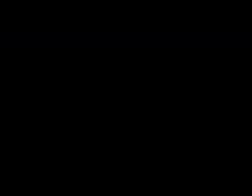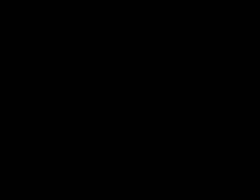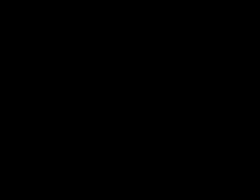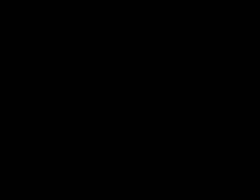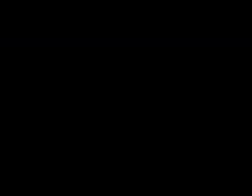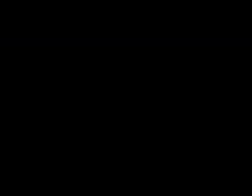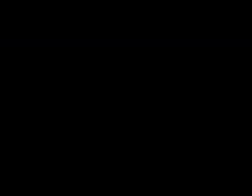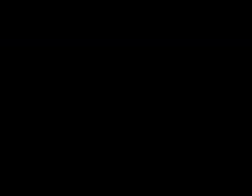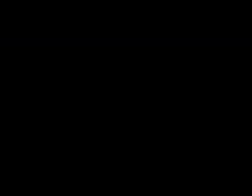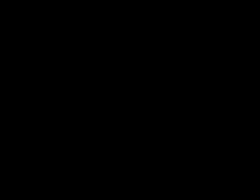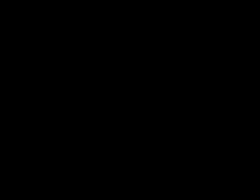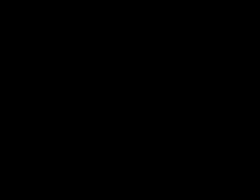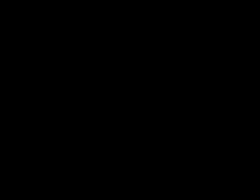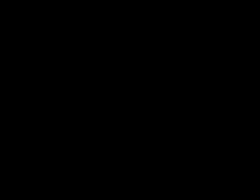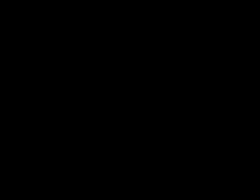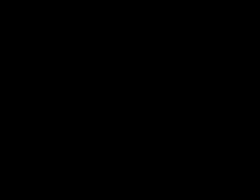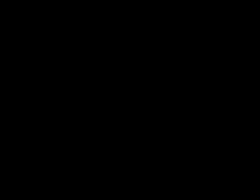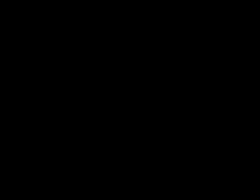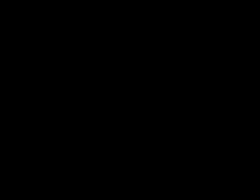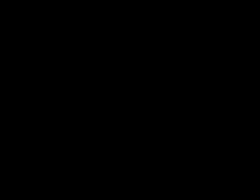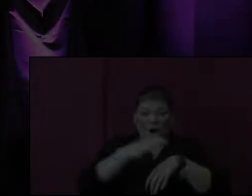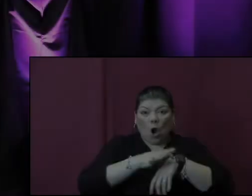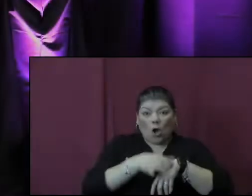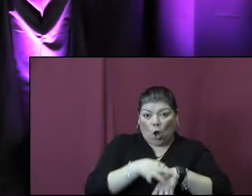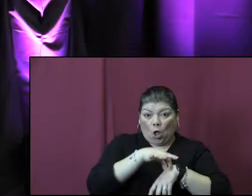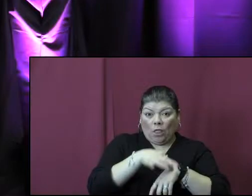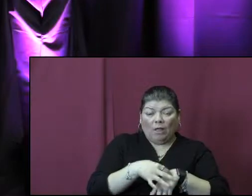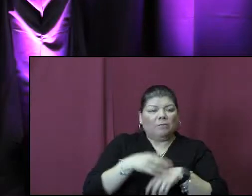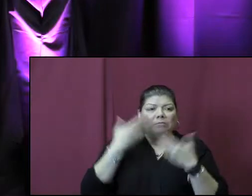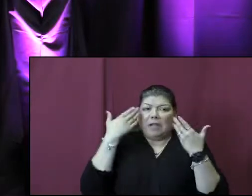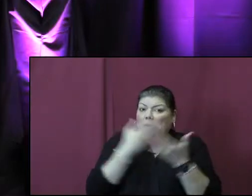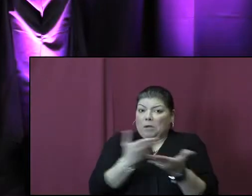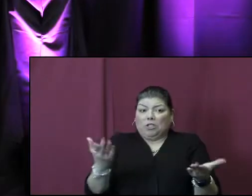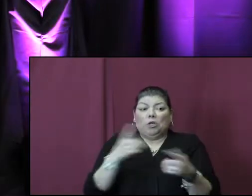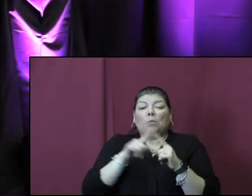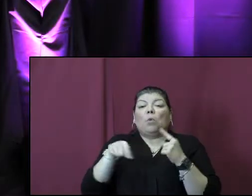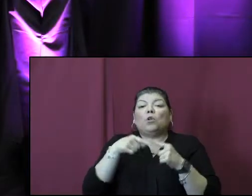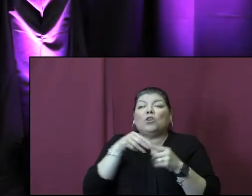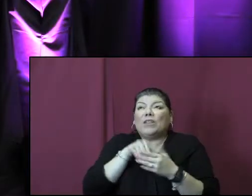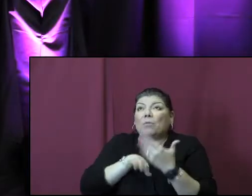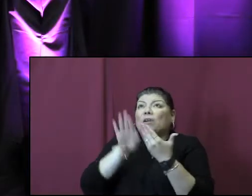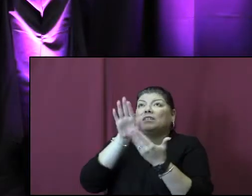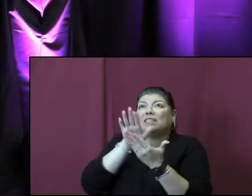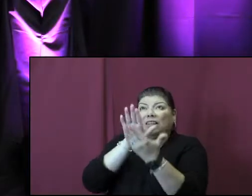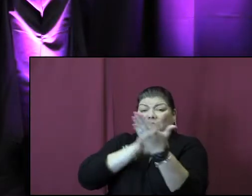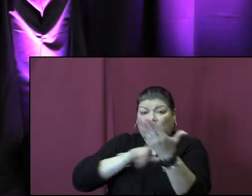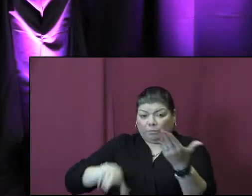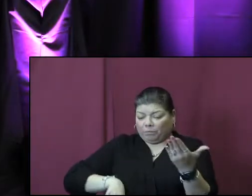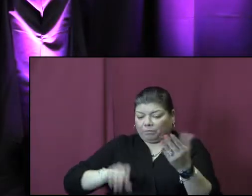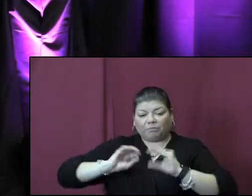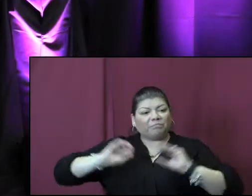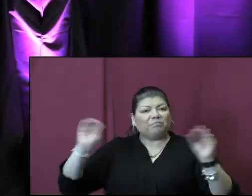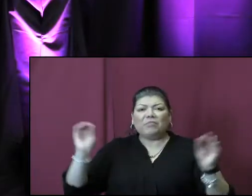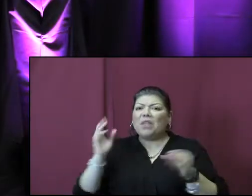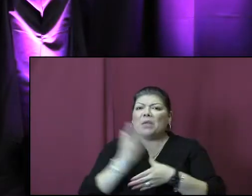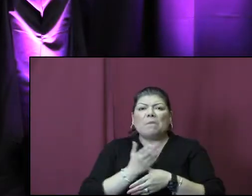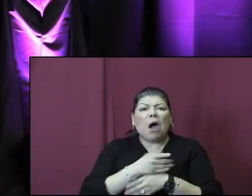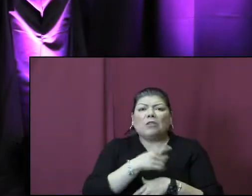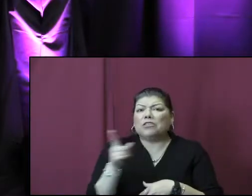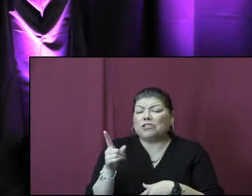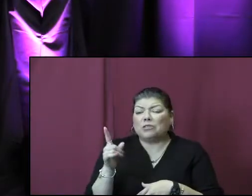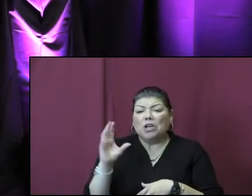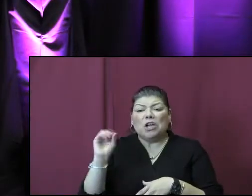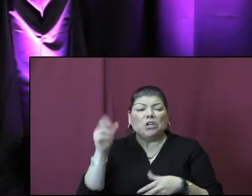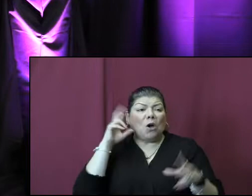on, open your mouth. It feels like heaven here on earth. I don't know about you, but when you're in the presence of the Lord, nothing bothers you.